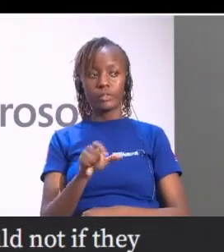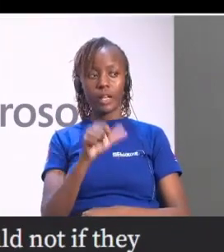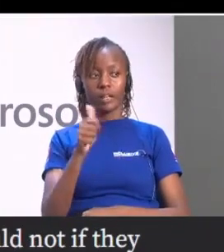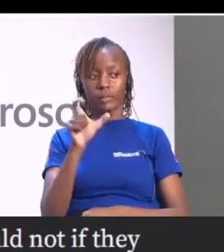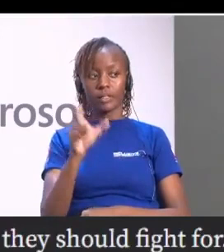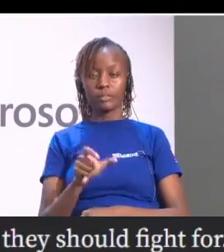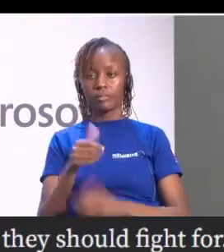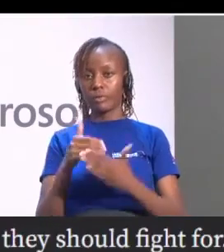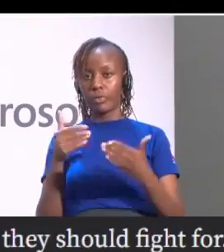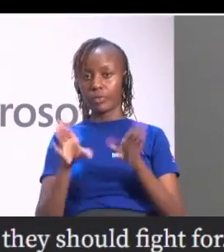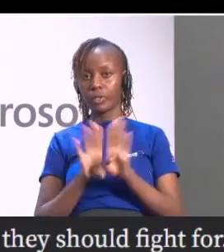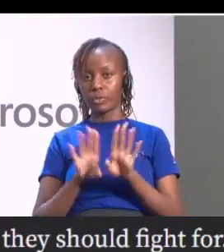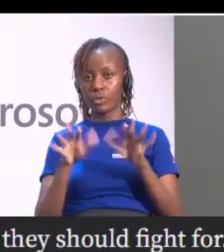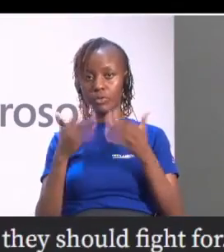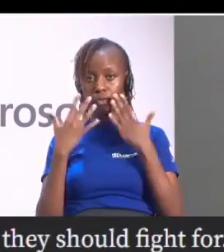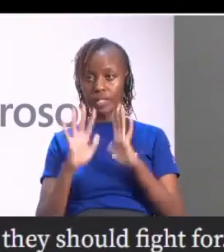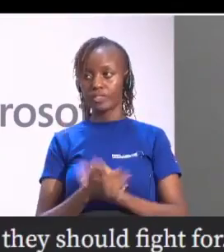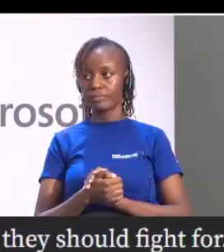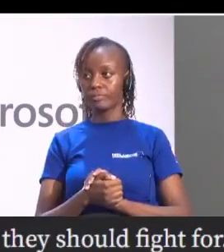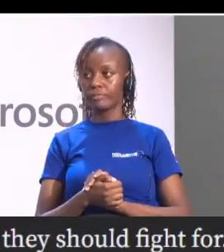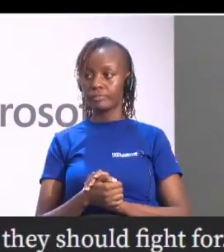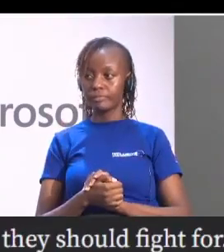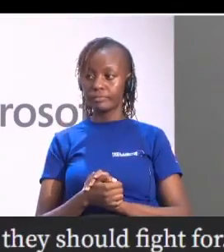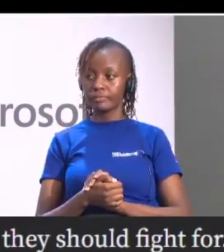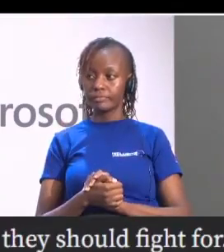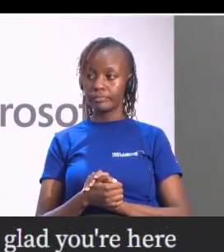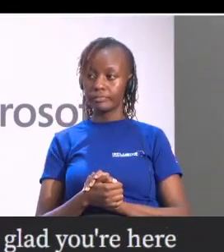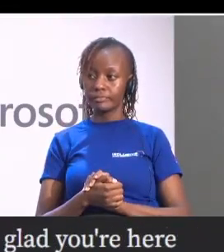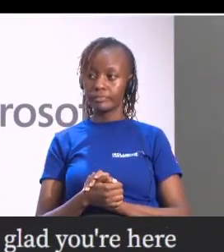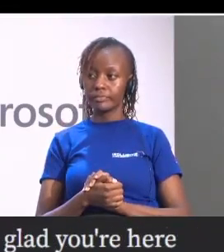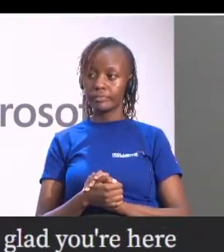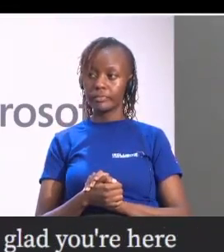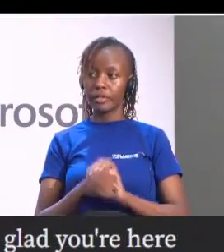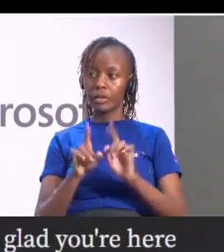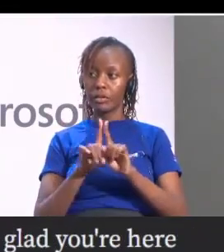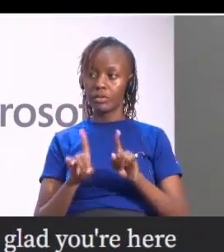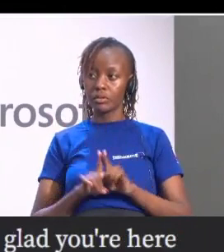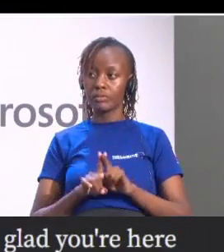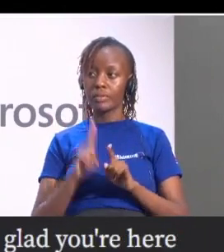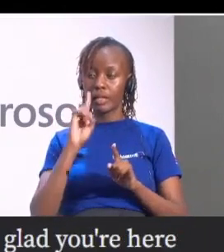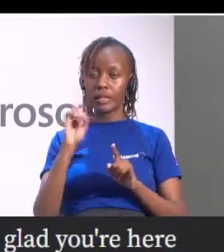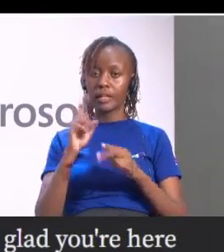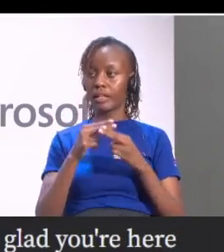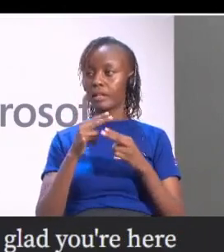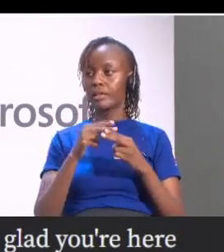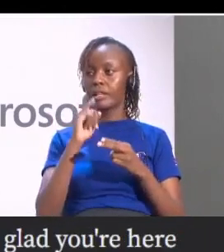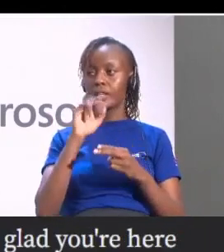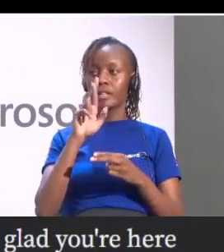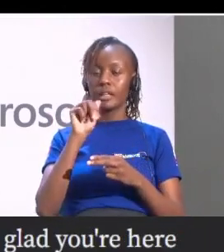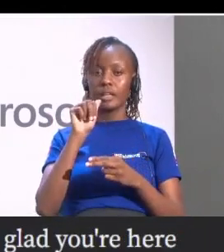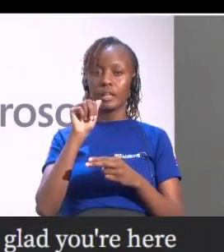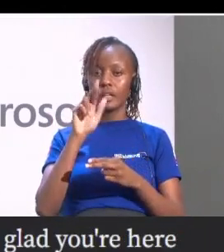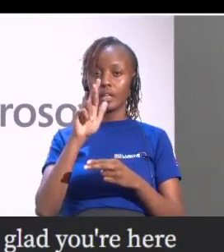close? It doesn't have to be just this question, but anything. Okay, in respect to the question, I'm Iram, Light for the World,